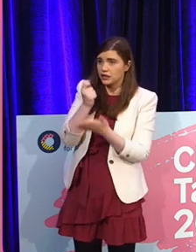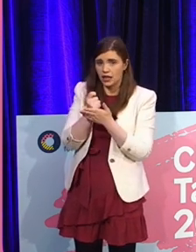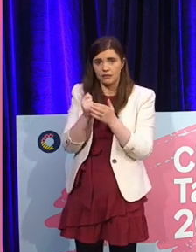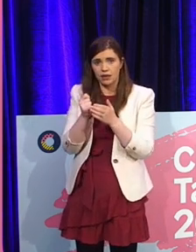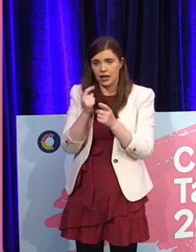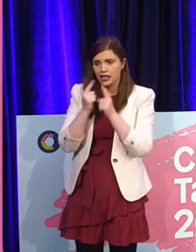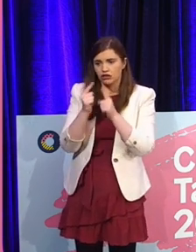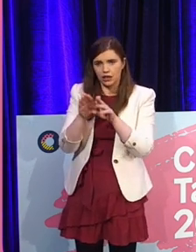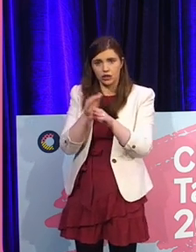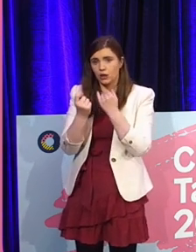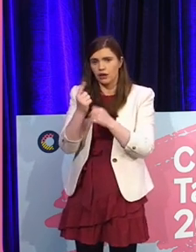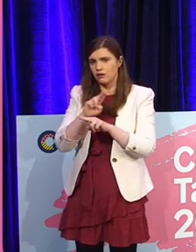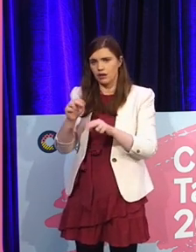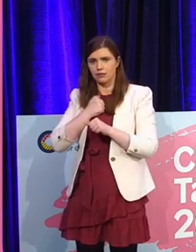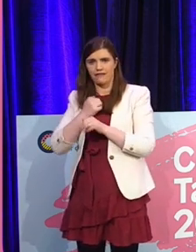family.